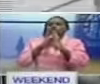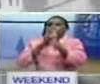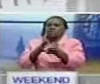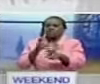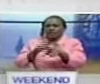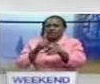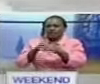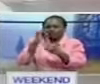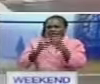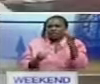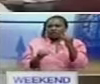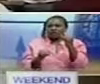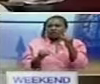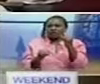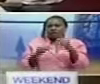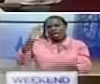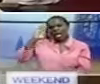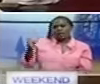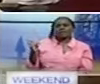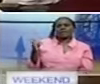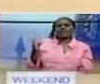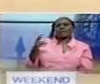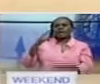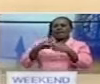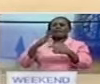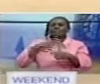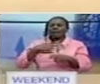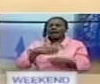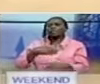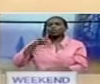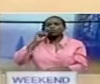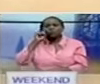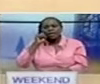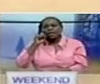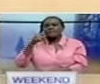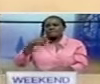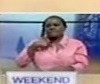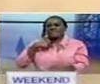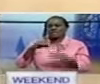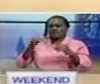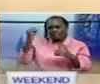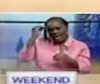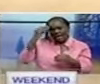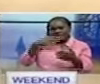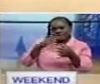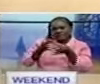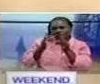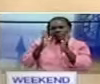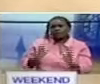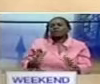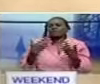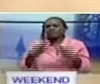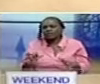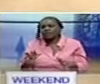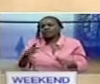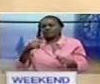general election. Hello. Hello to you. My name is Wanjiku. I am a trained sign language interpreter and I'm